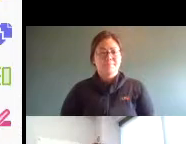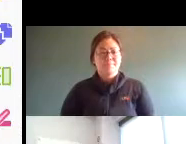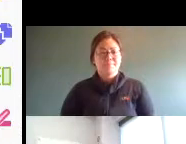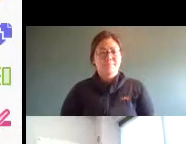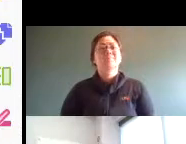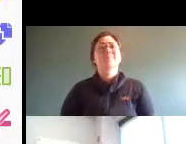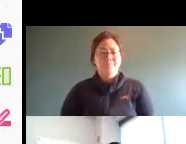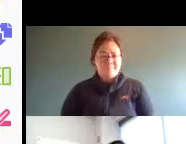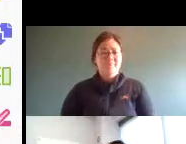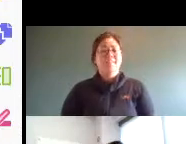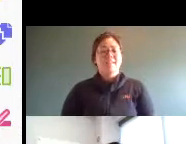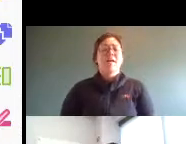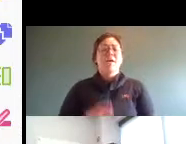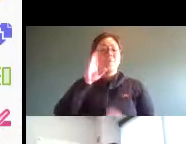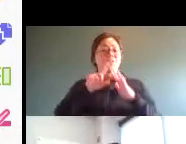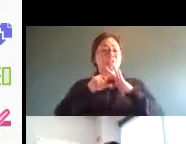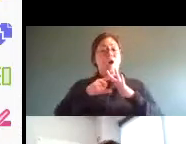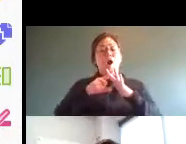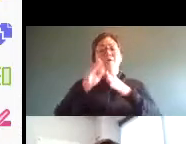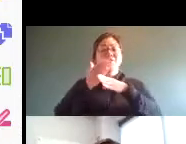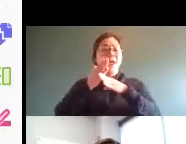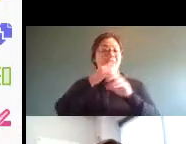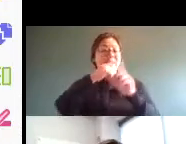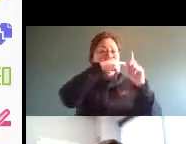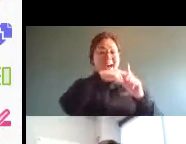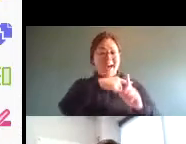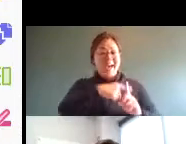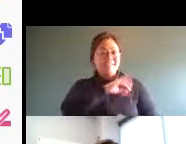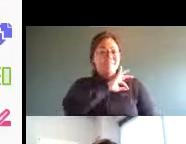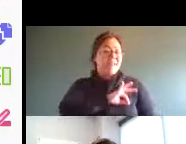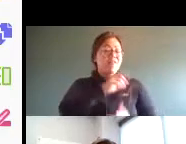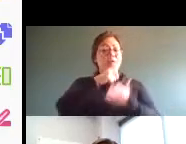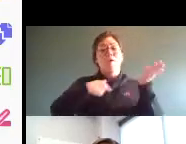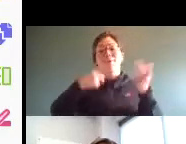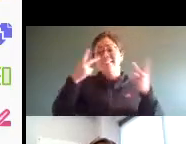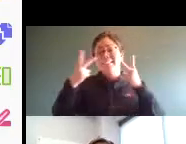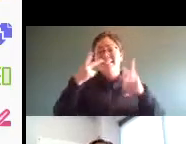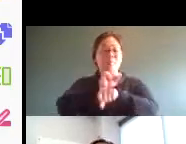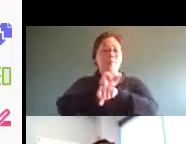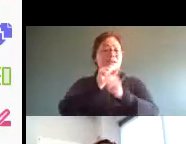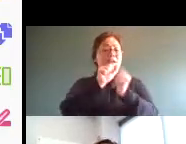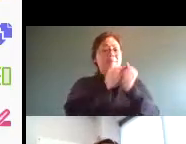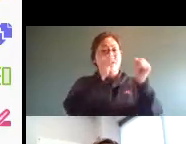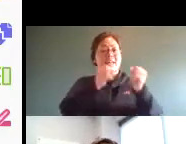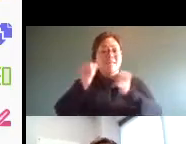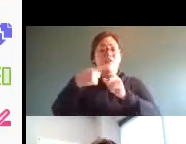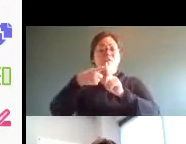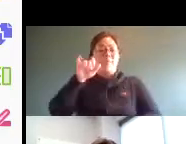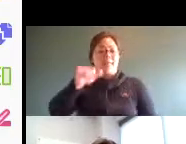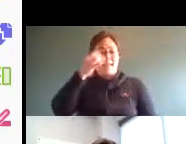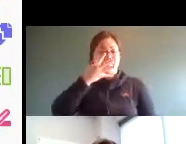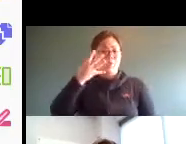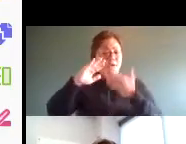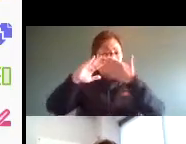So I want to start off by sharing the benefits that we have seen of working with individuals from the immigrant